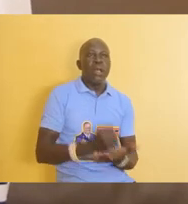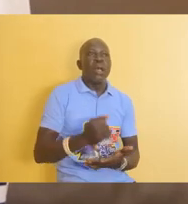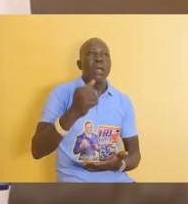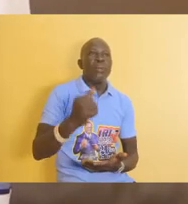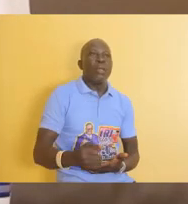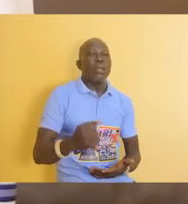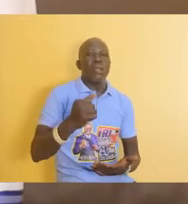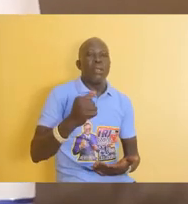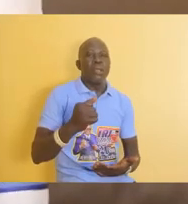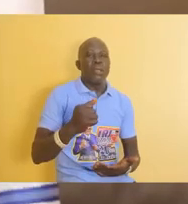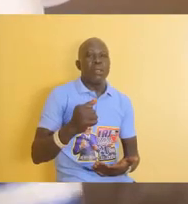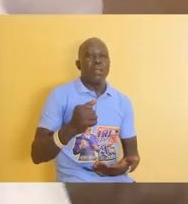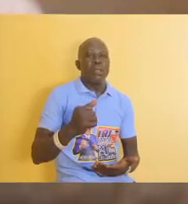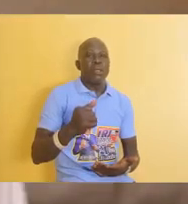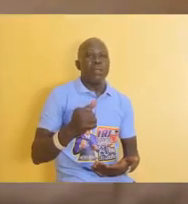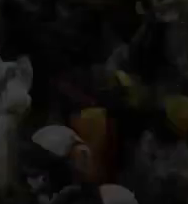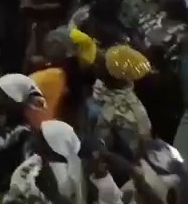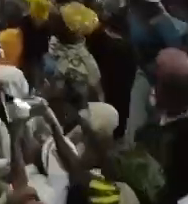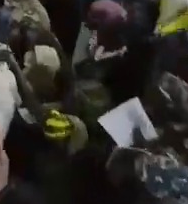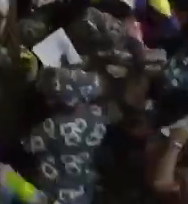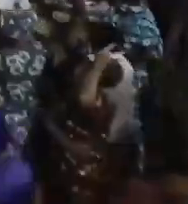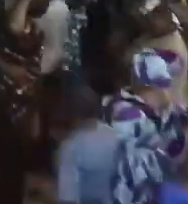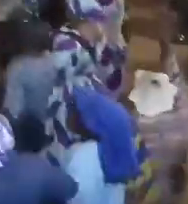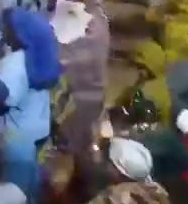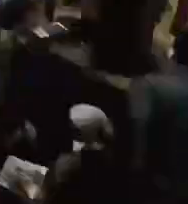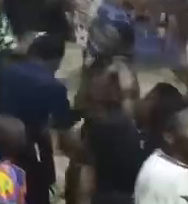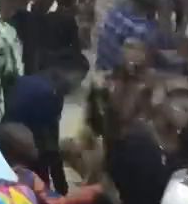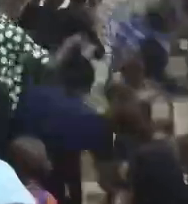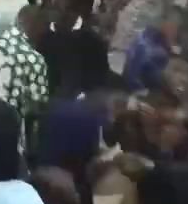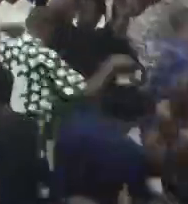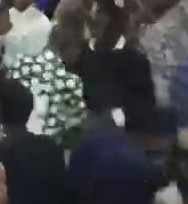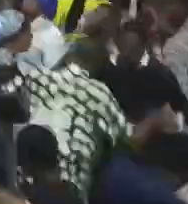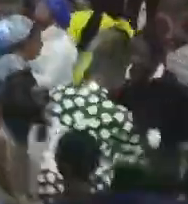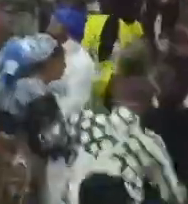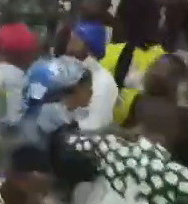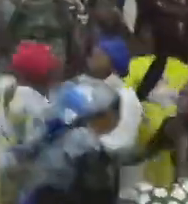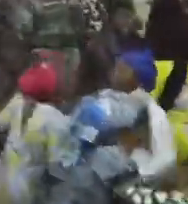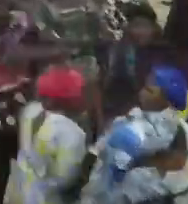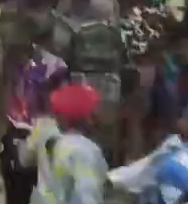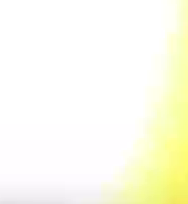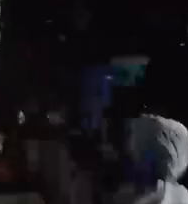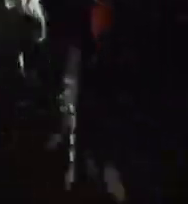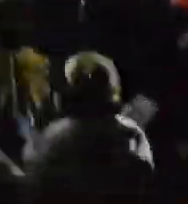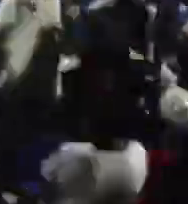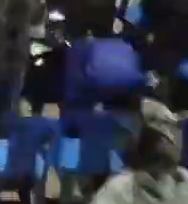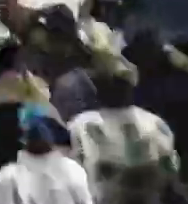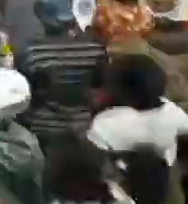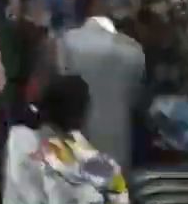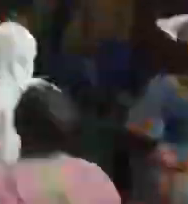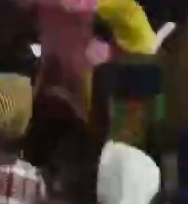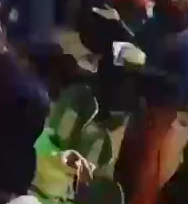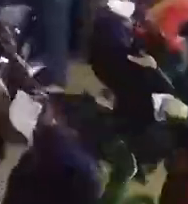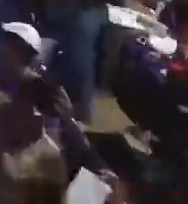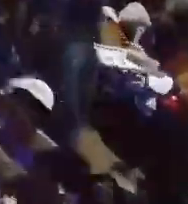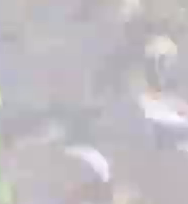awa Jesus say my lord gbogbo eyan lori gun mere rin agbaye eso ya ya ma bo